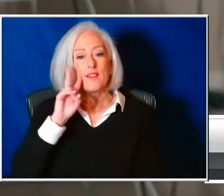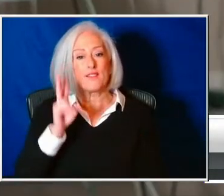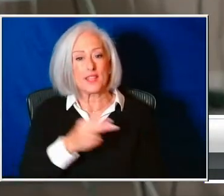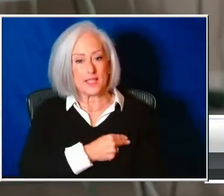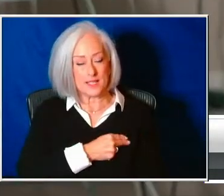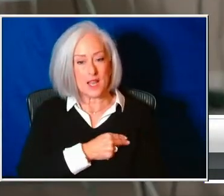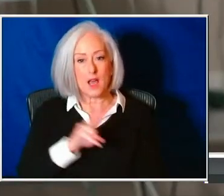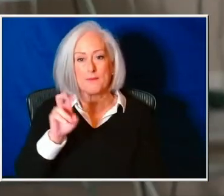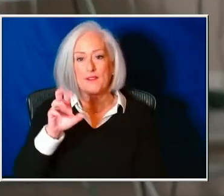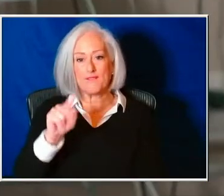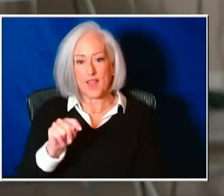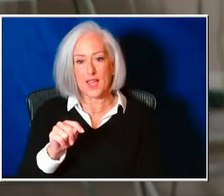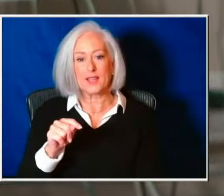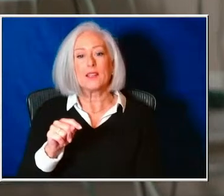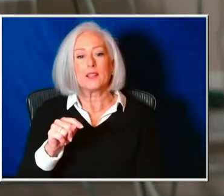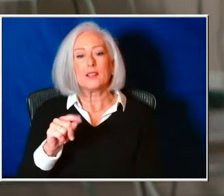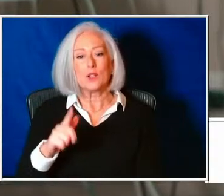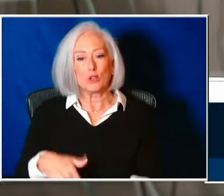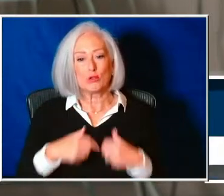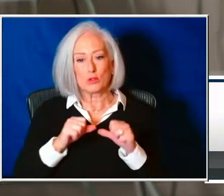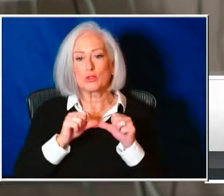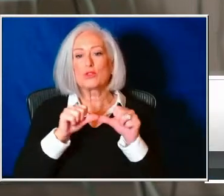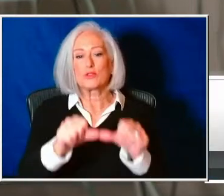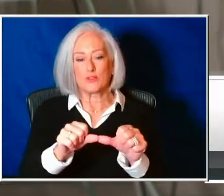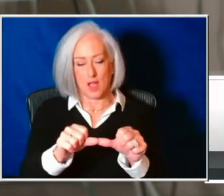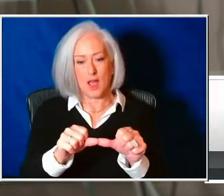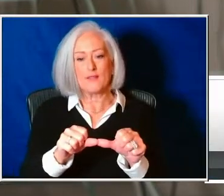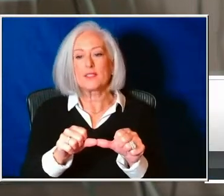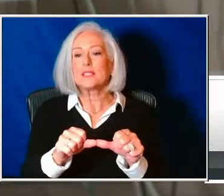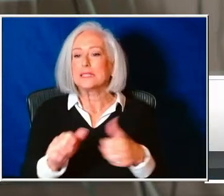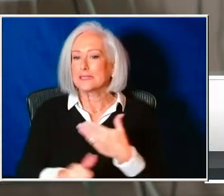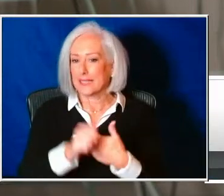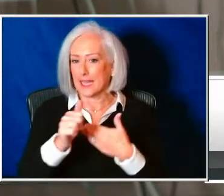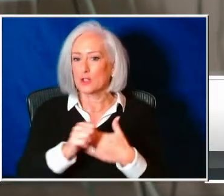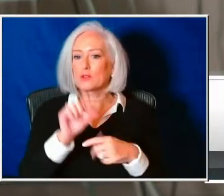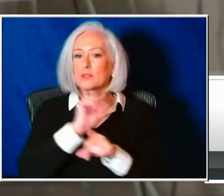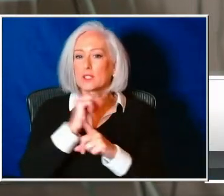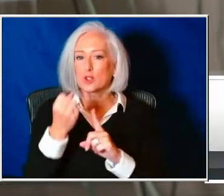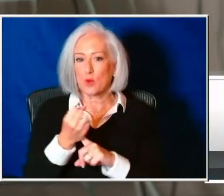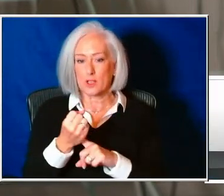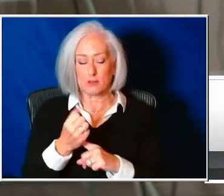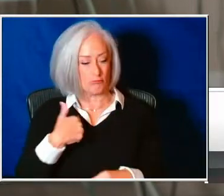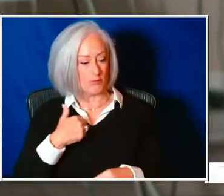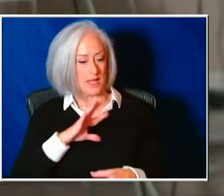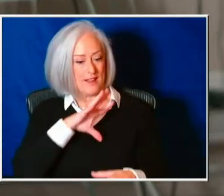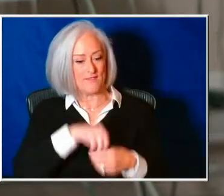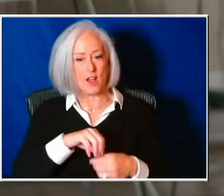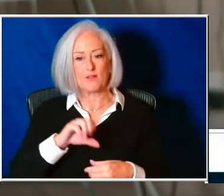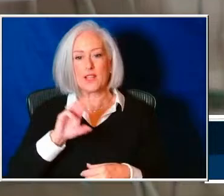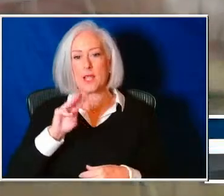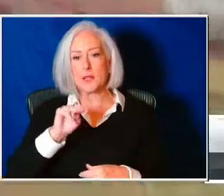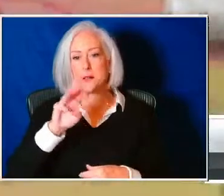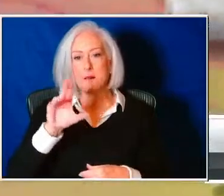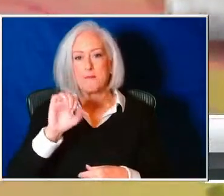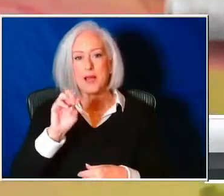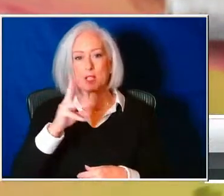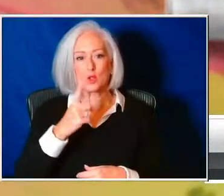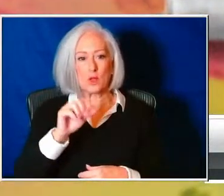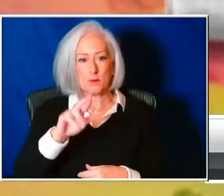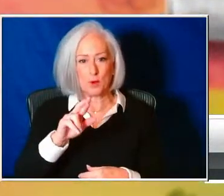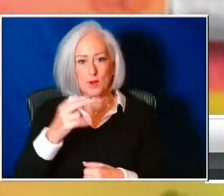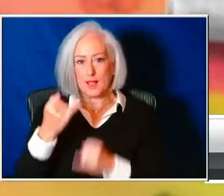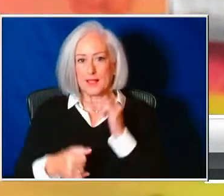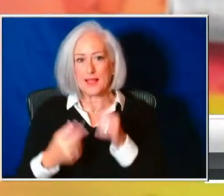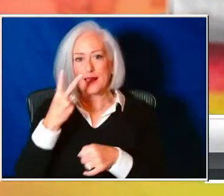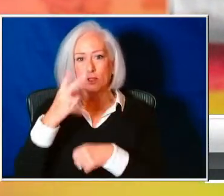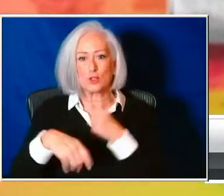situations. I was on a minesweeper, and then on the last 2 years, I was on a nuclear sub repair ship. But